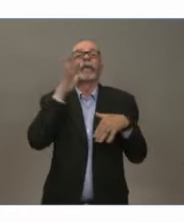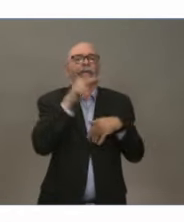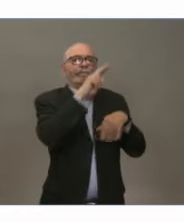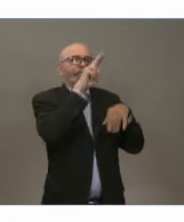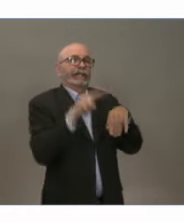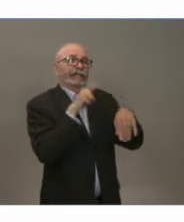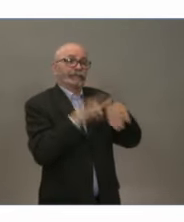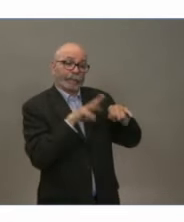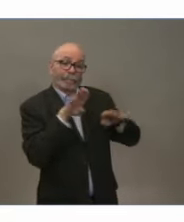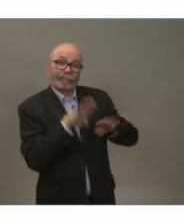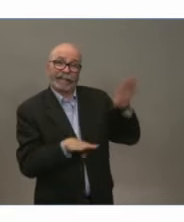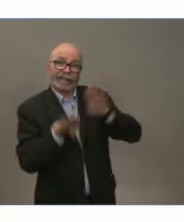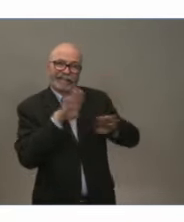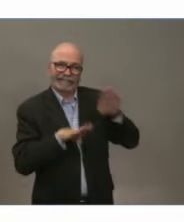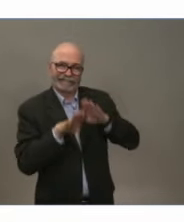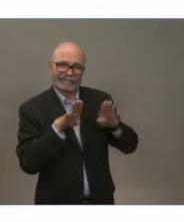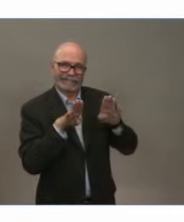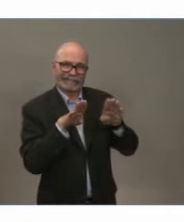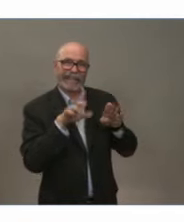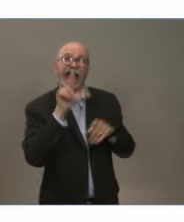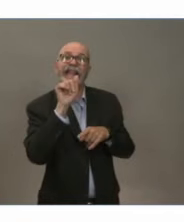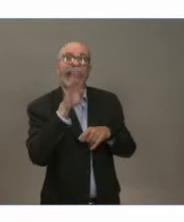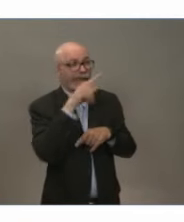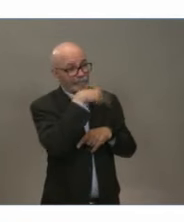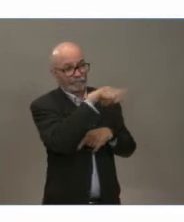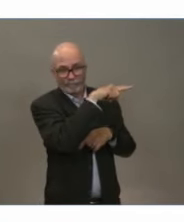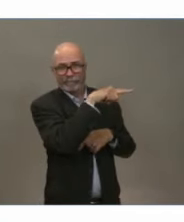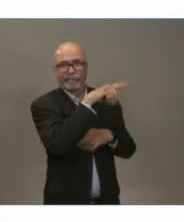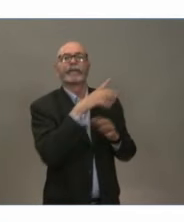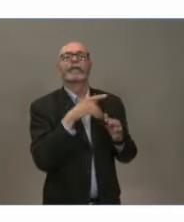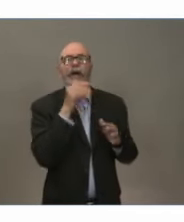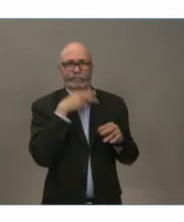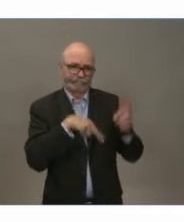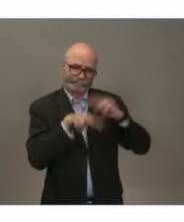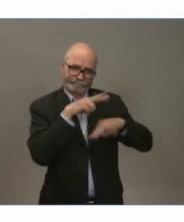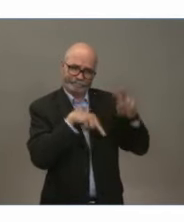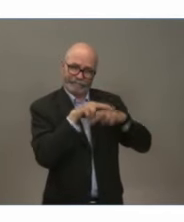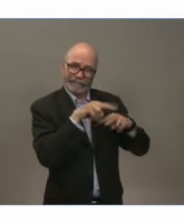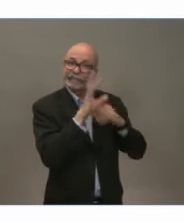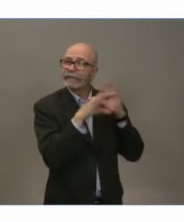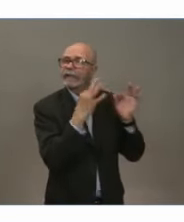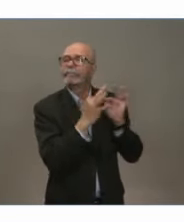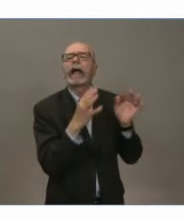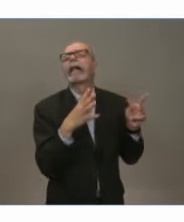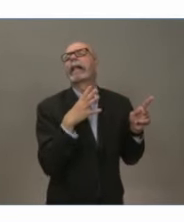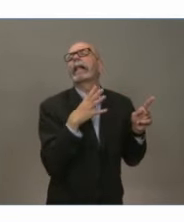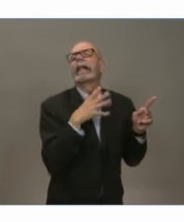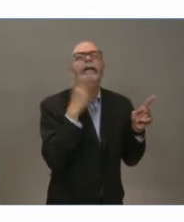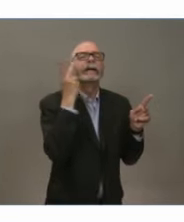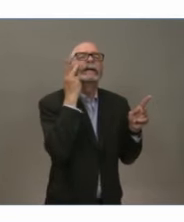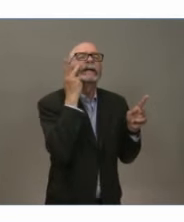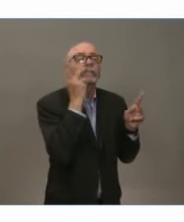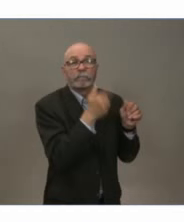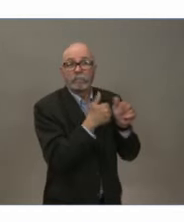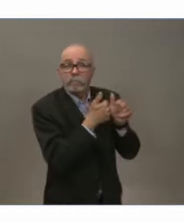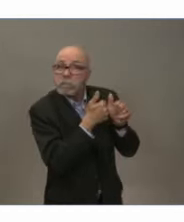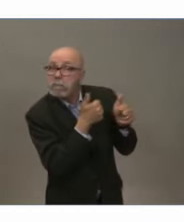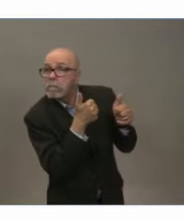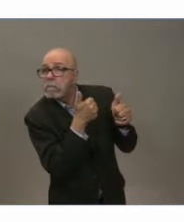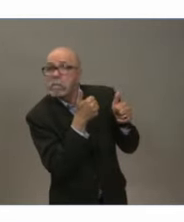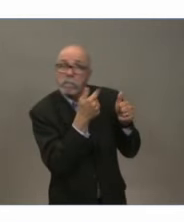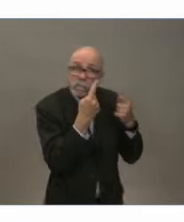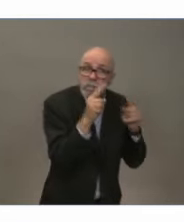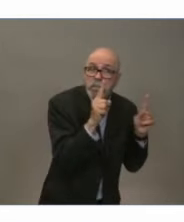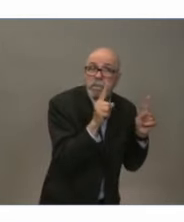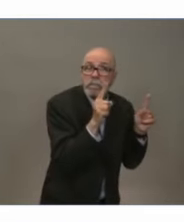and we will have some test kits to do that validation. I want to emphasize that point because it's being promoted as this test is ready